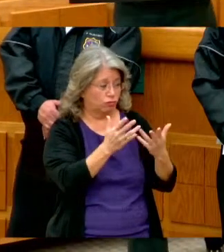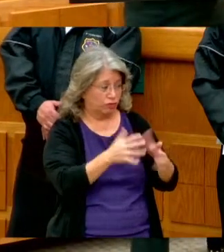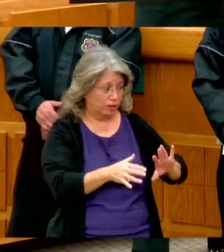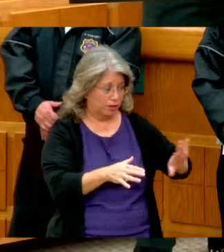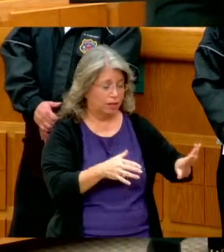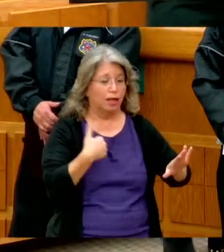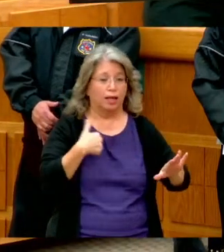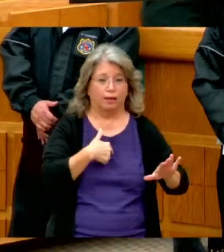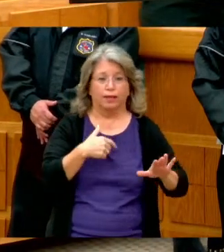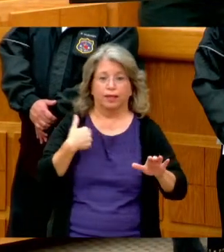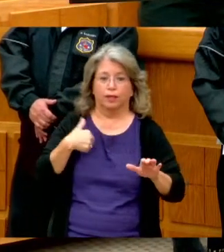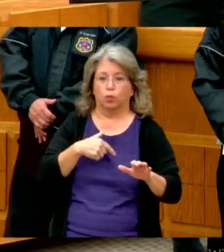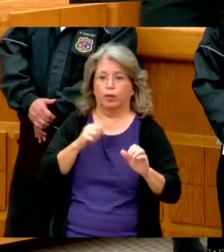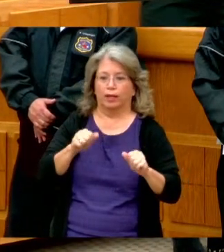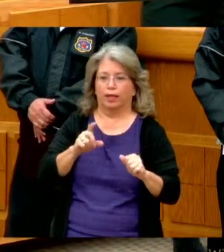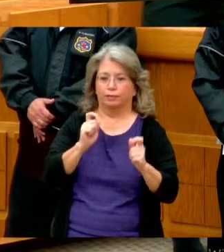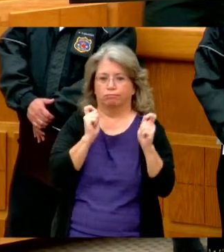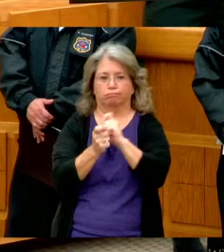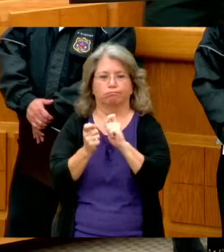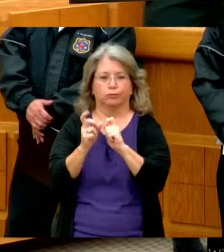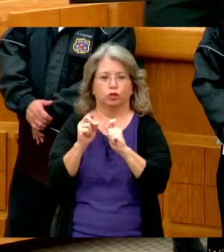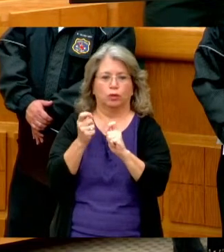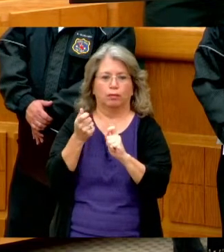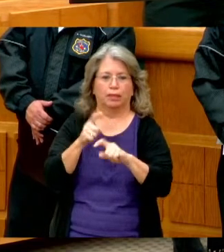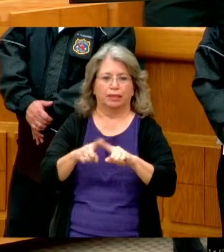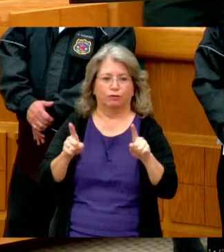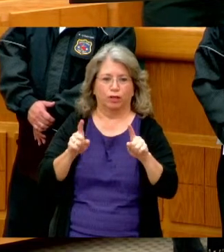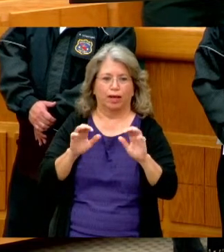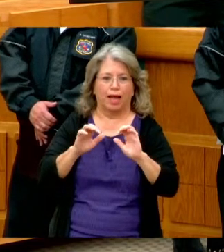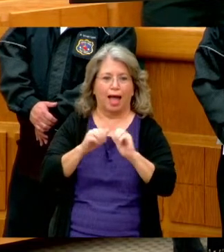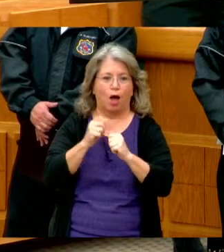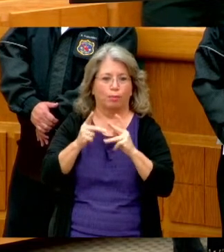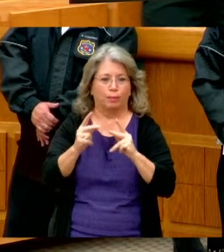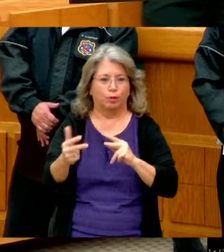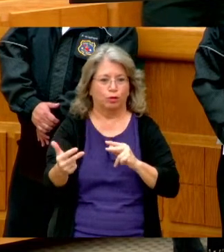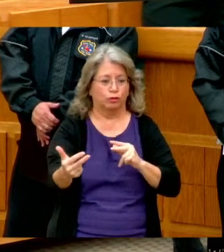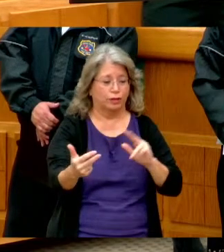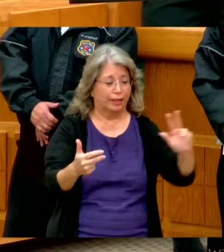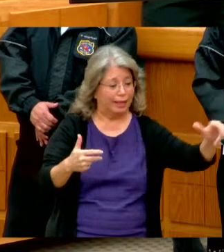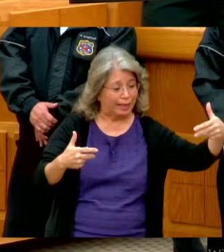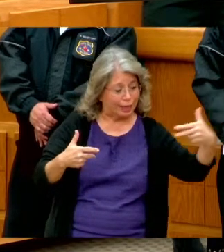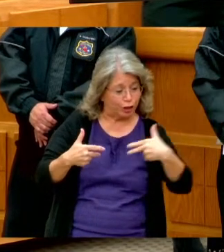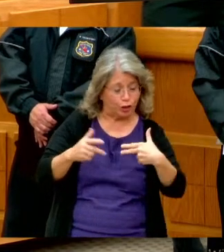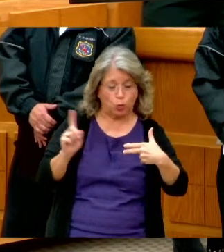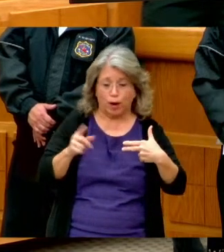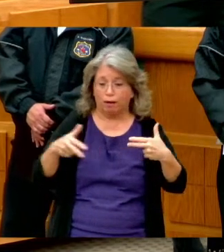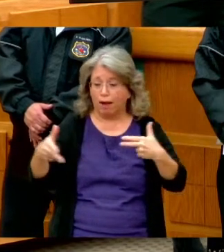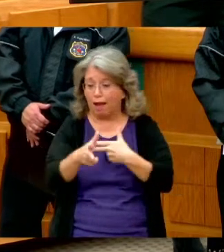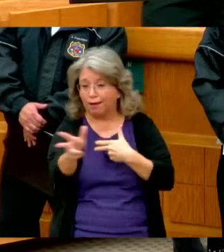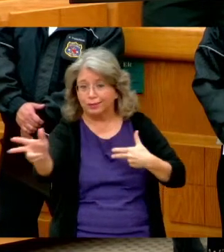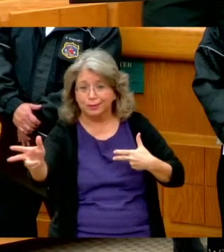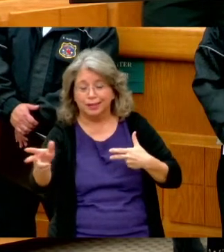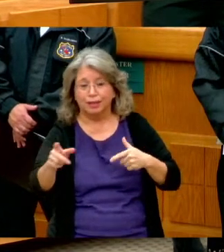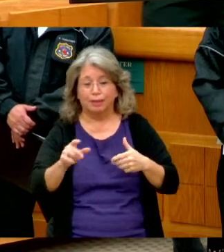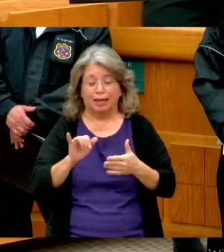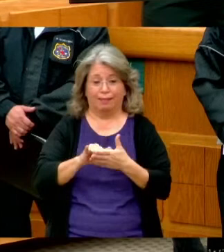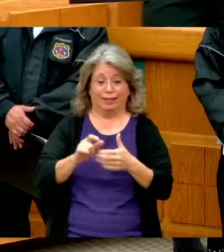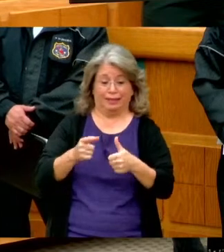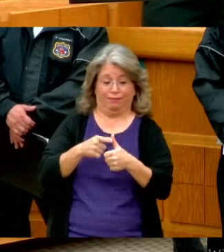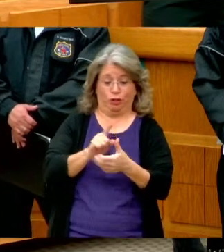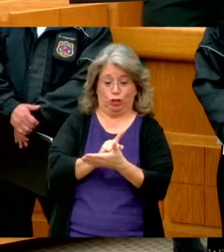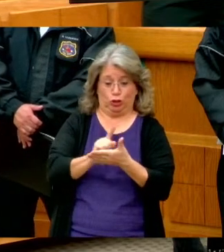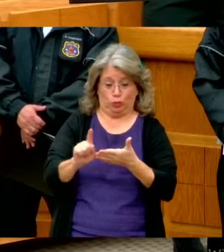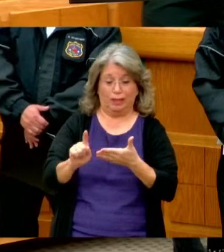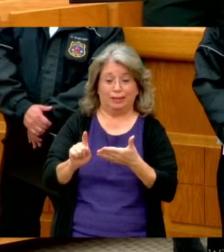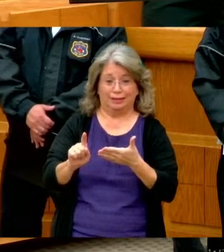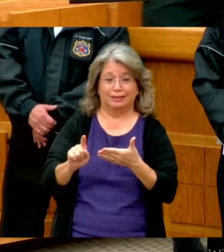be a set pattern. The direction that they come in and the direction that they exit will be set every time. But this first week and next week is